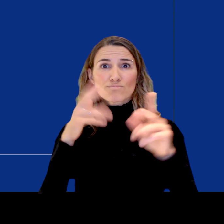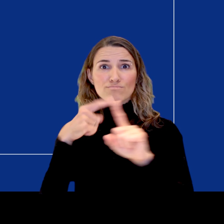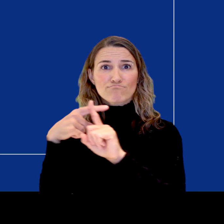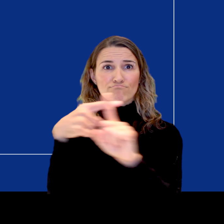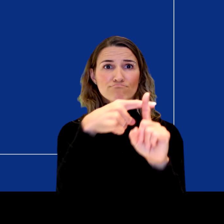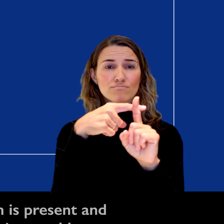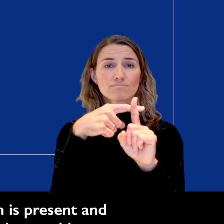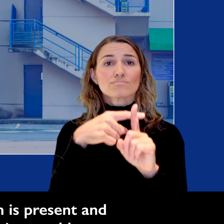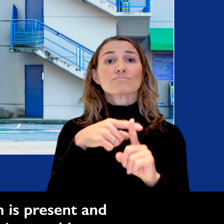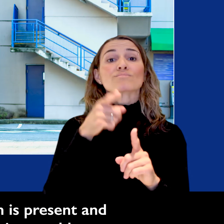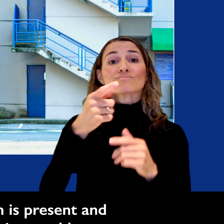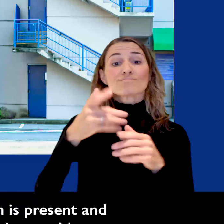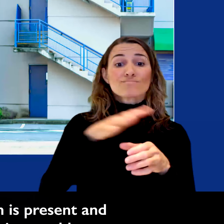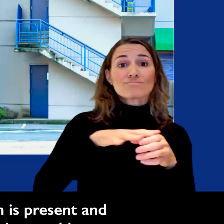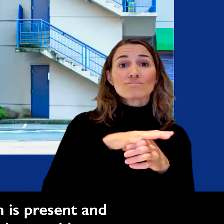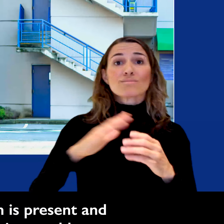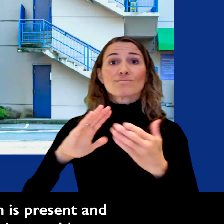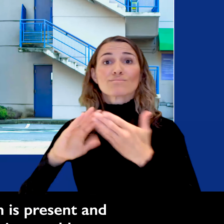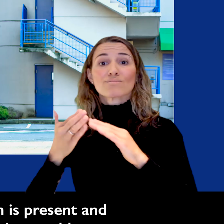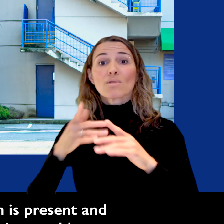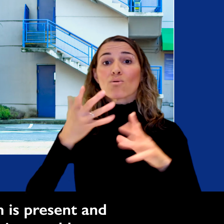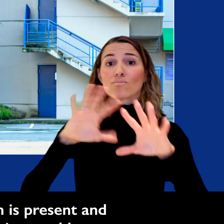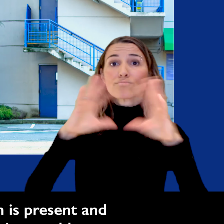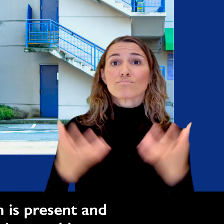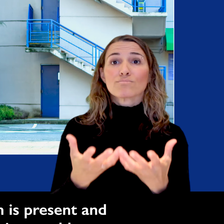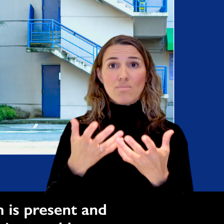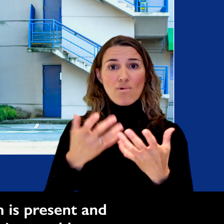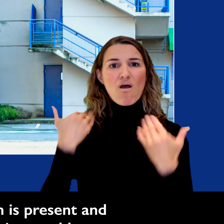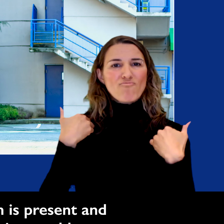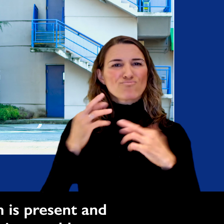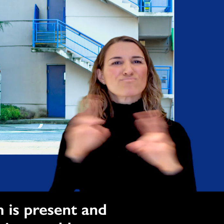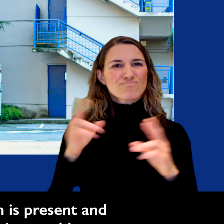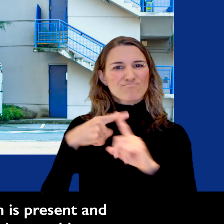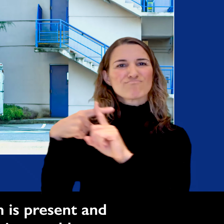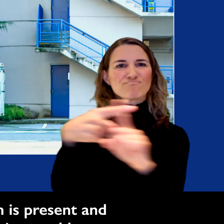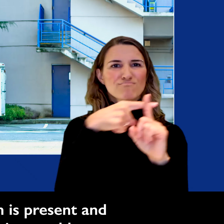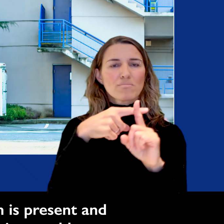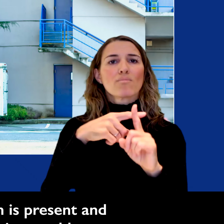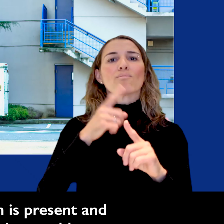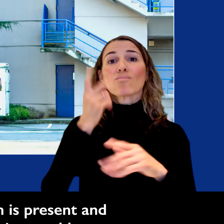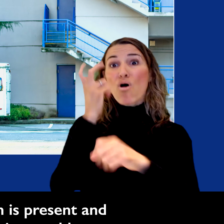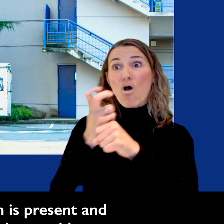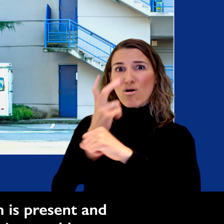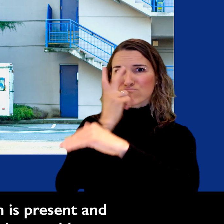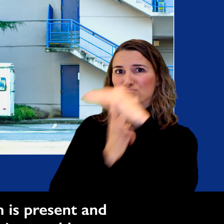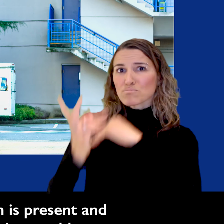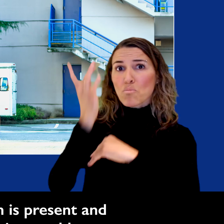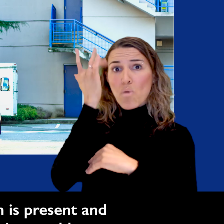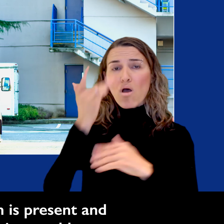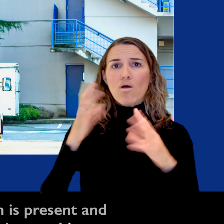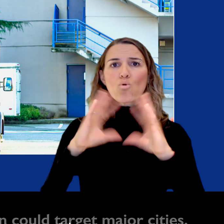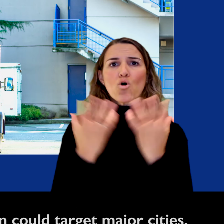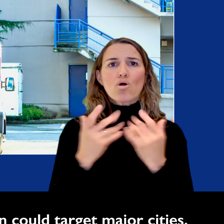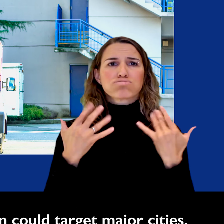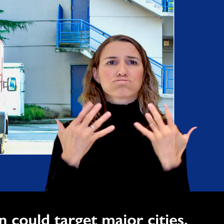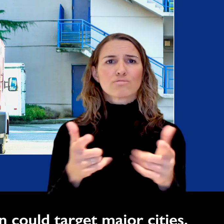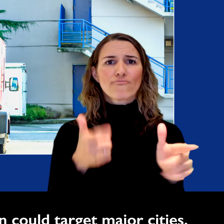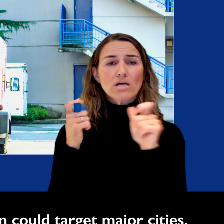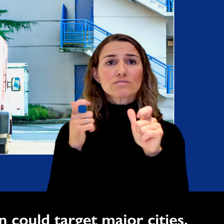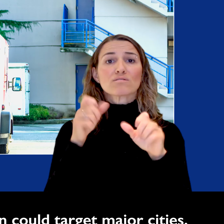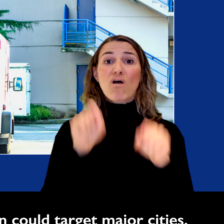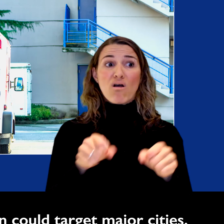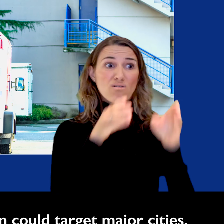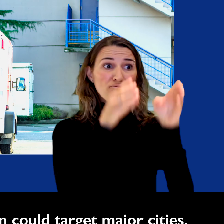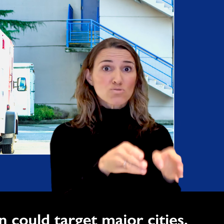Terrorism. The risk of domestic or global terrorism is present and difficult to predict in a rapidly changing world.